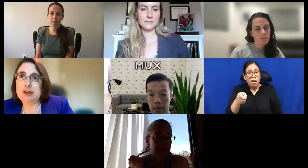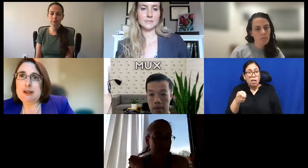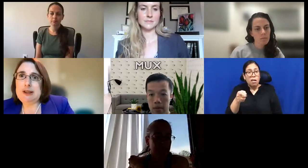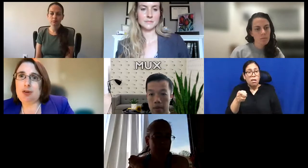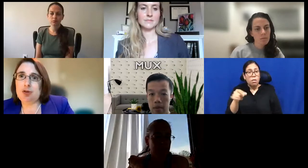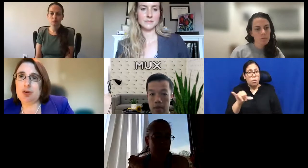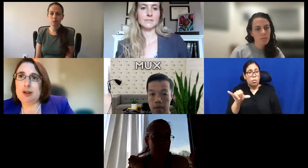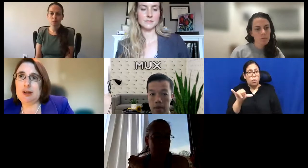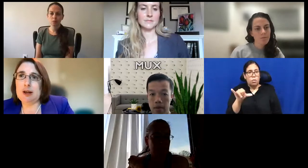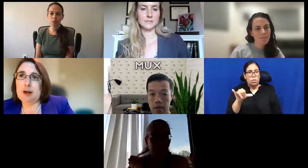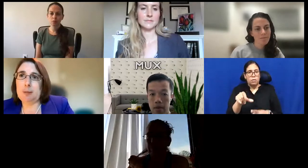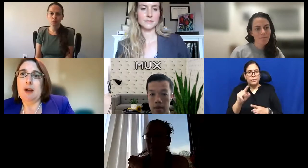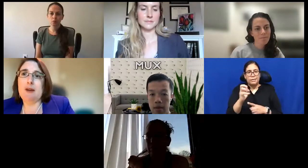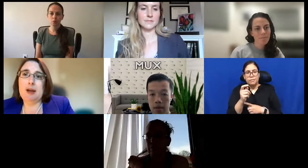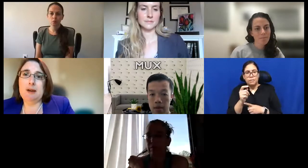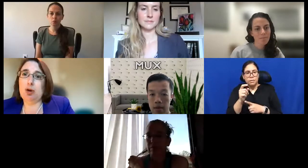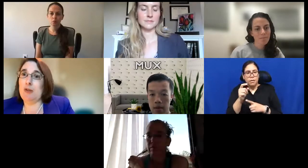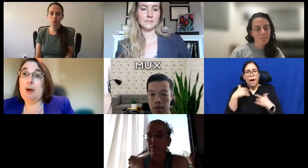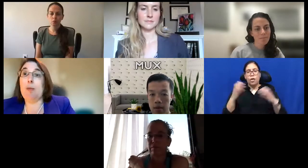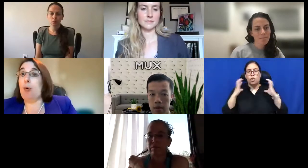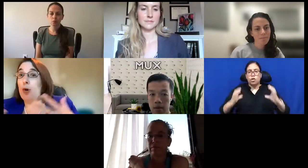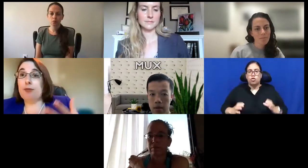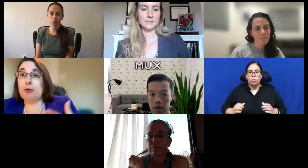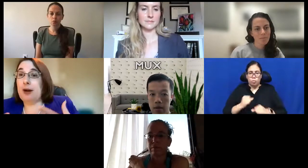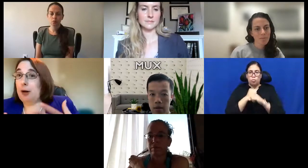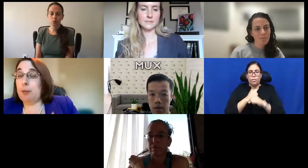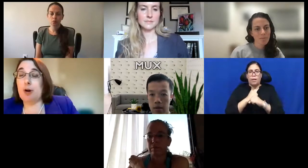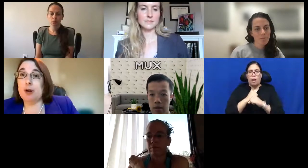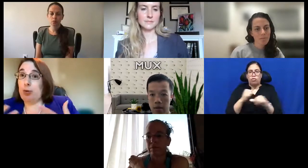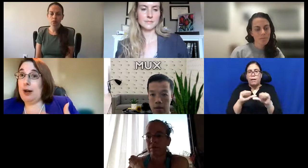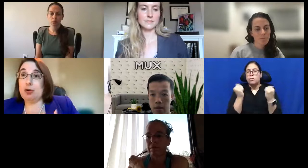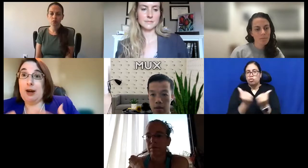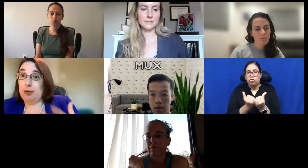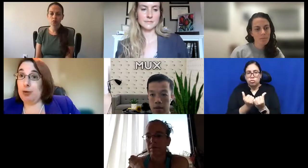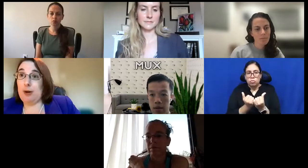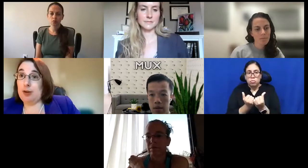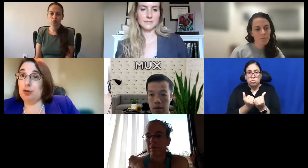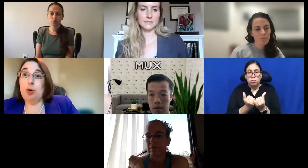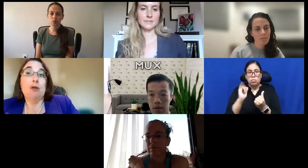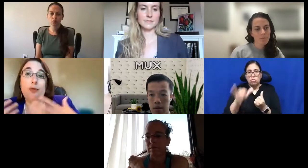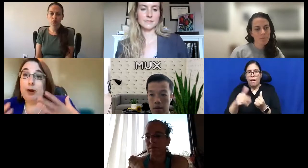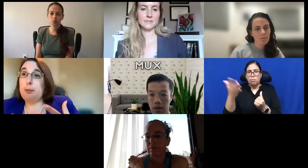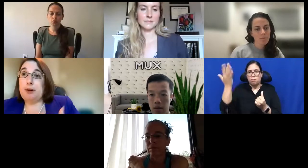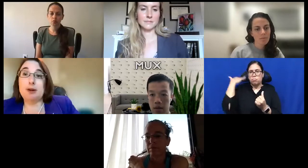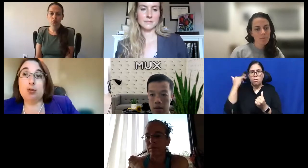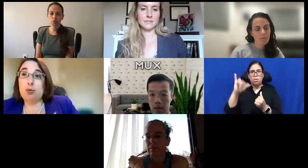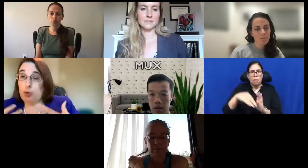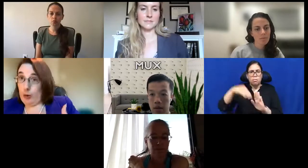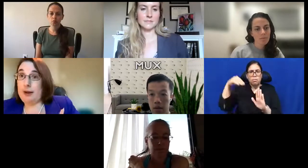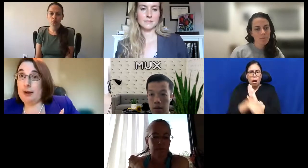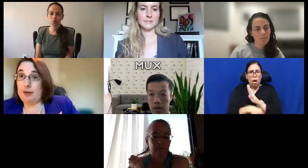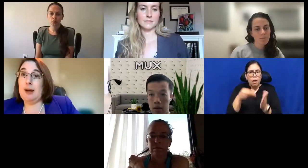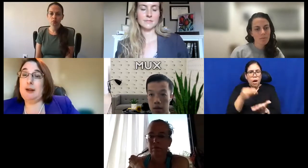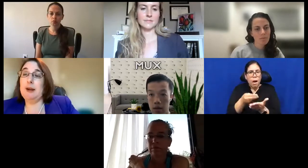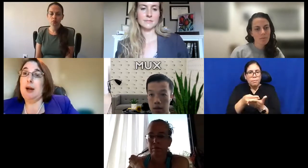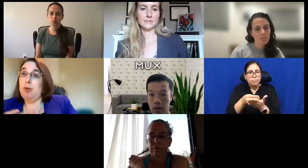protection agency. They were born from the market crash of housing crash. And so they're very big into